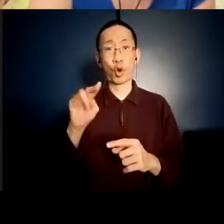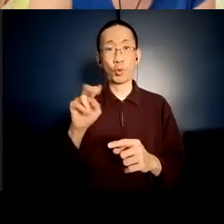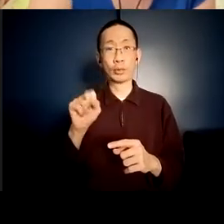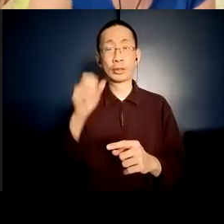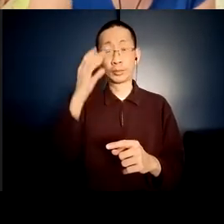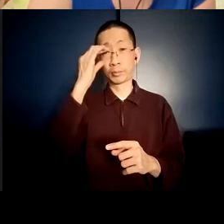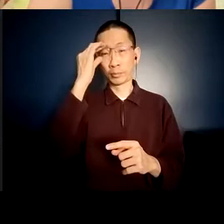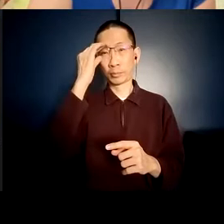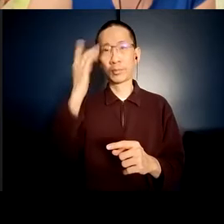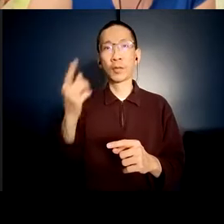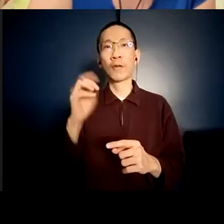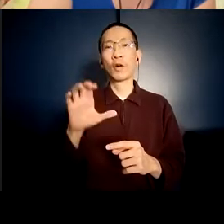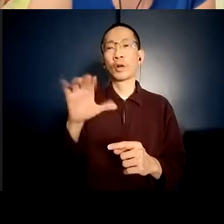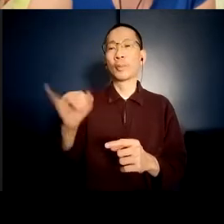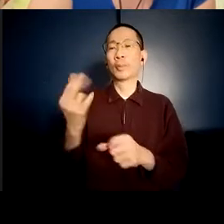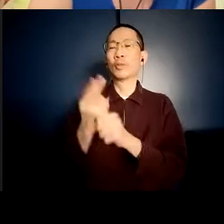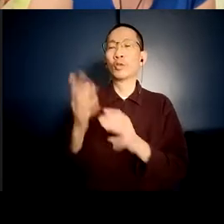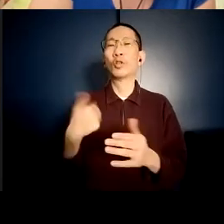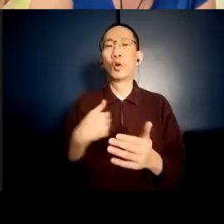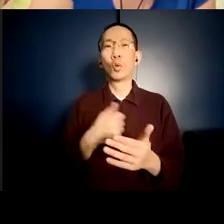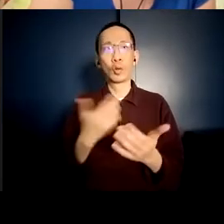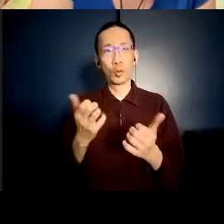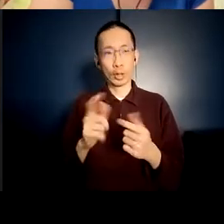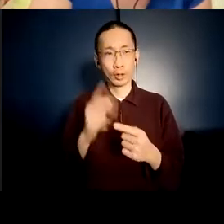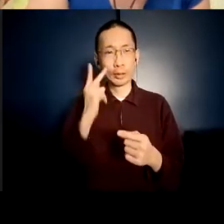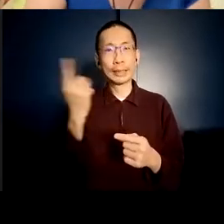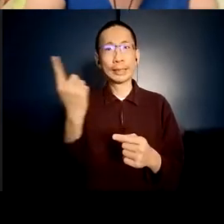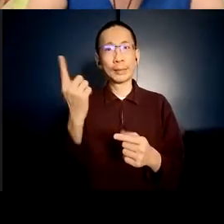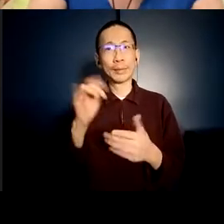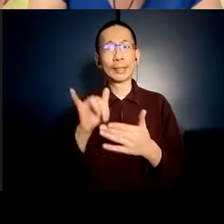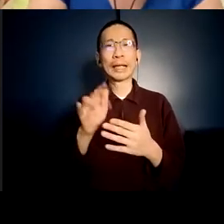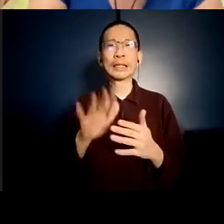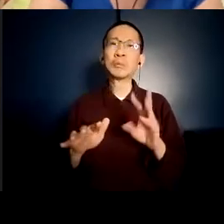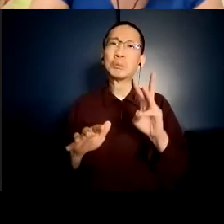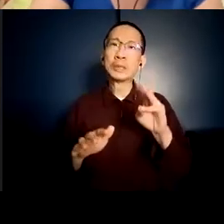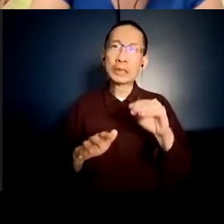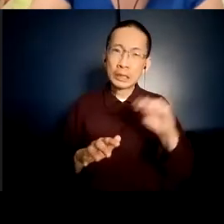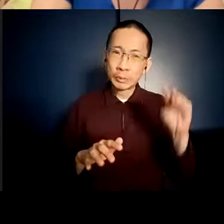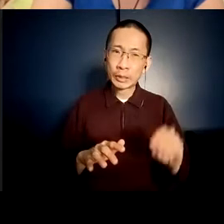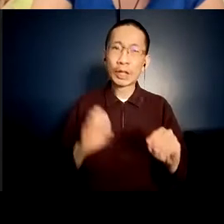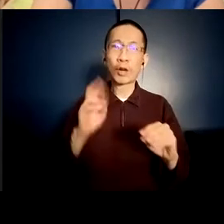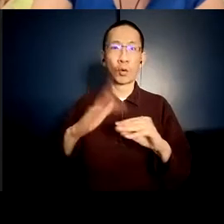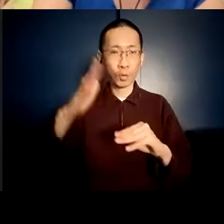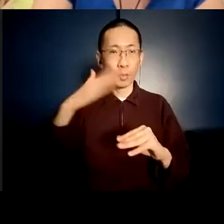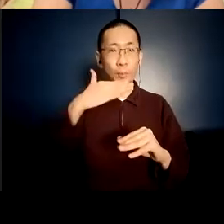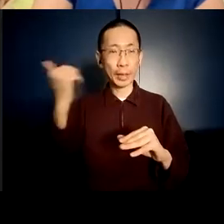With cochlear implant users, we want to see something that is 60% or better, because